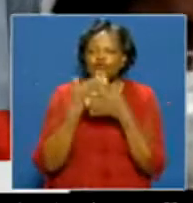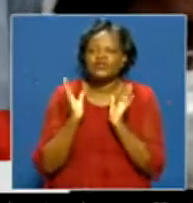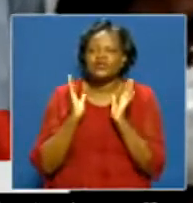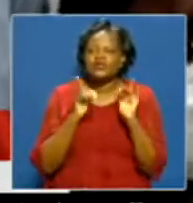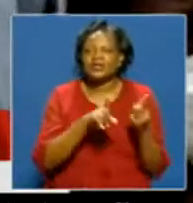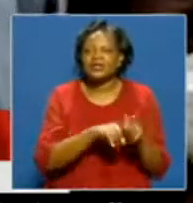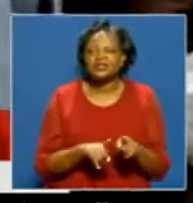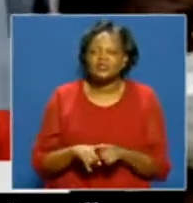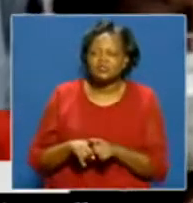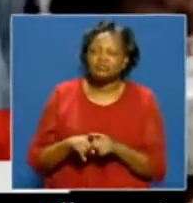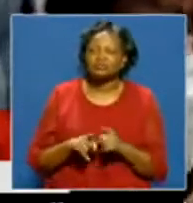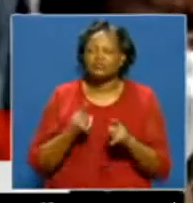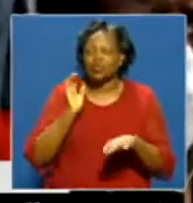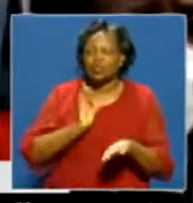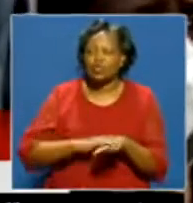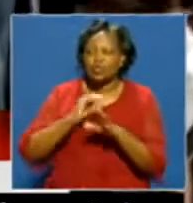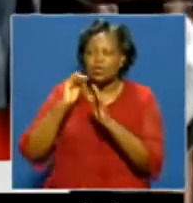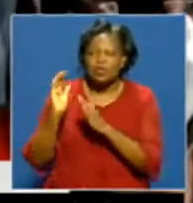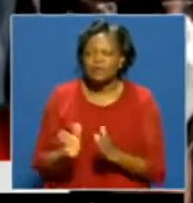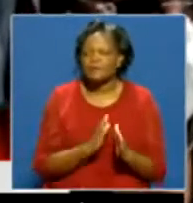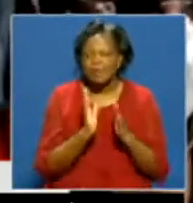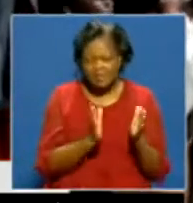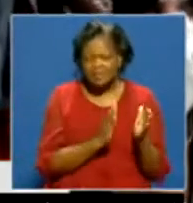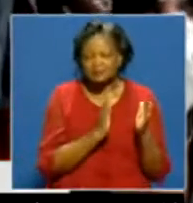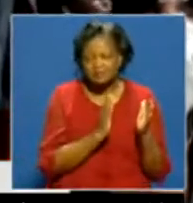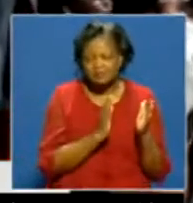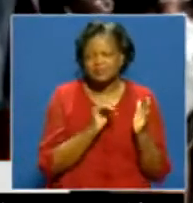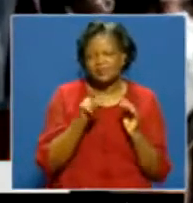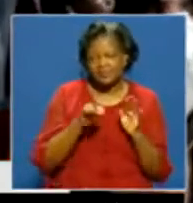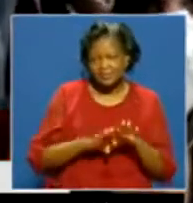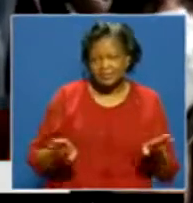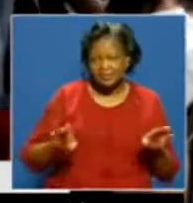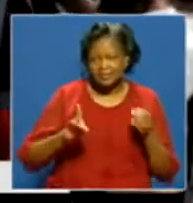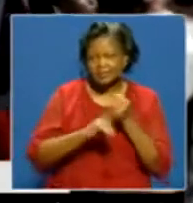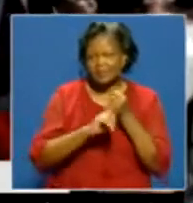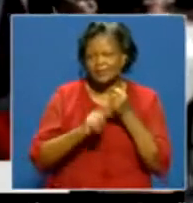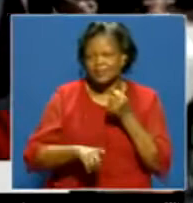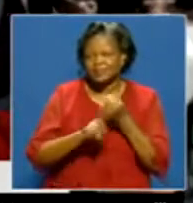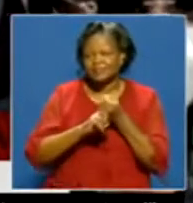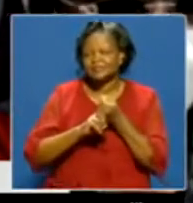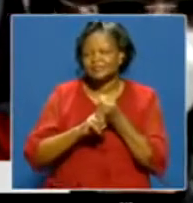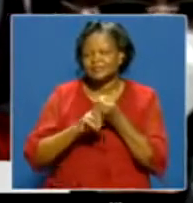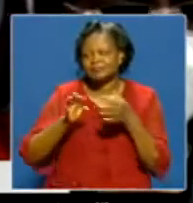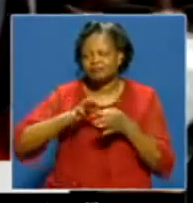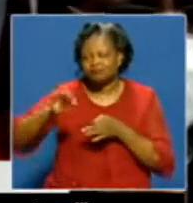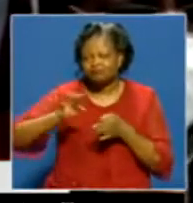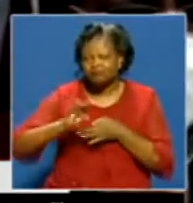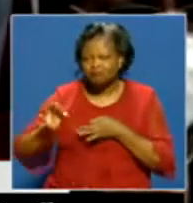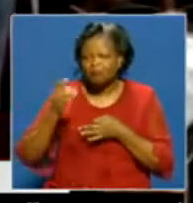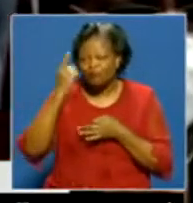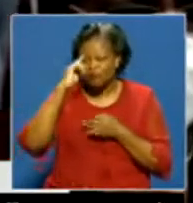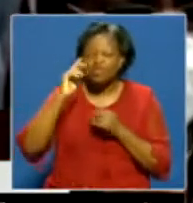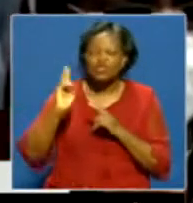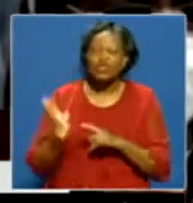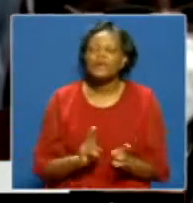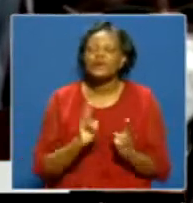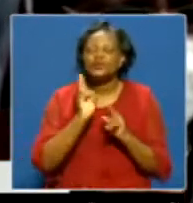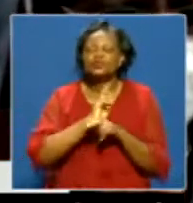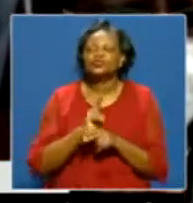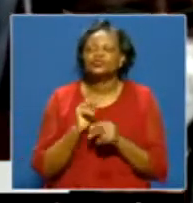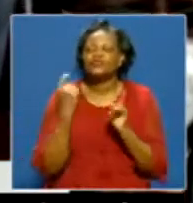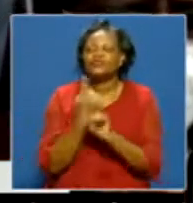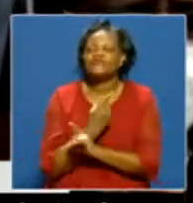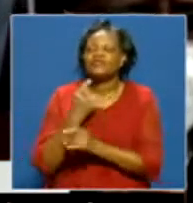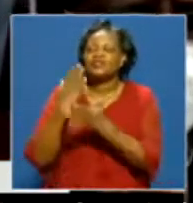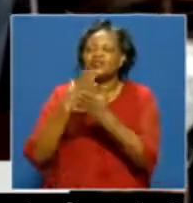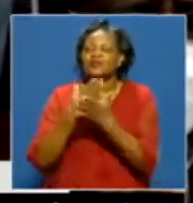the proper planning of this land, 6.6 hectares, for the common use of the various departments,